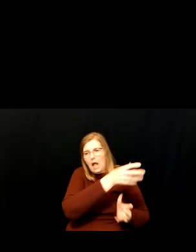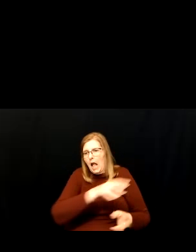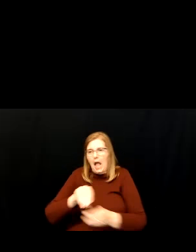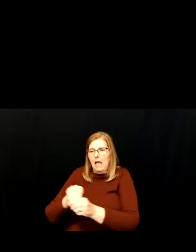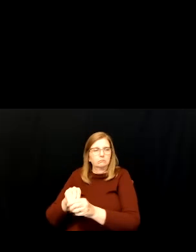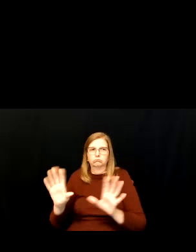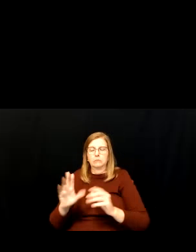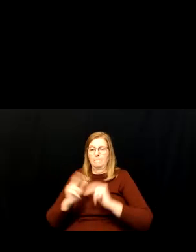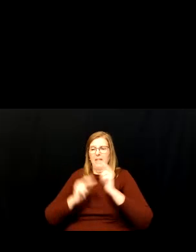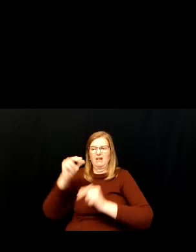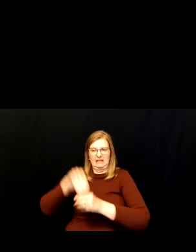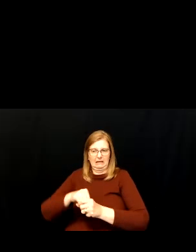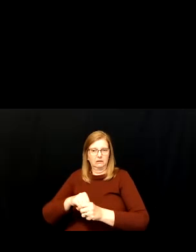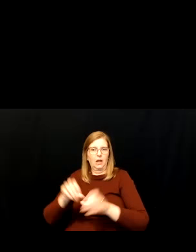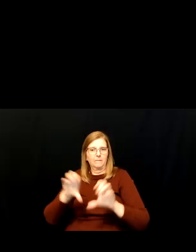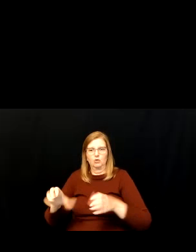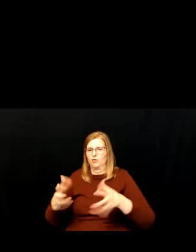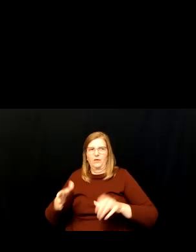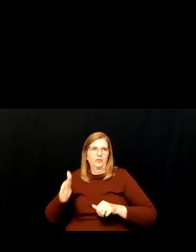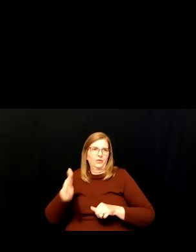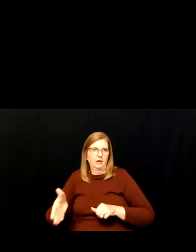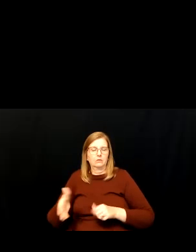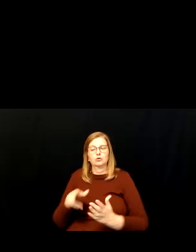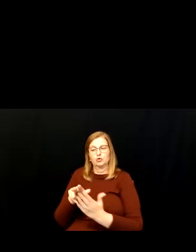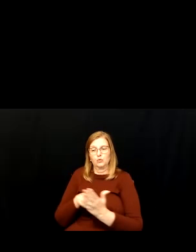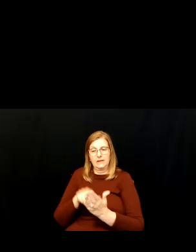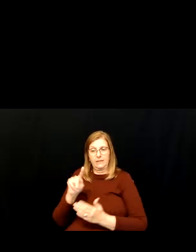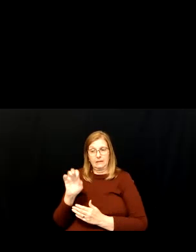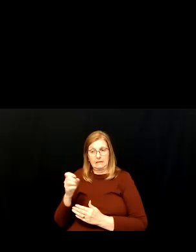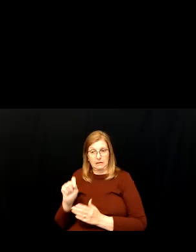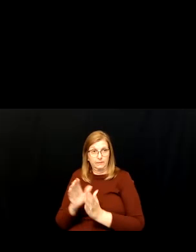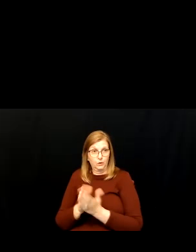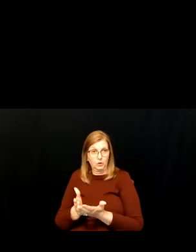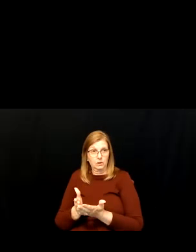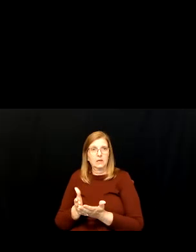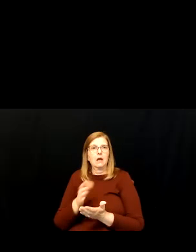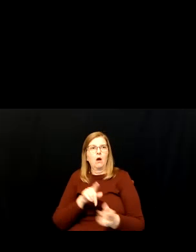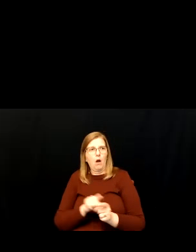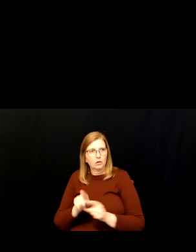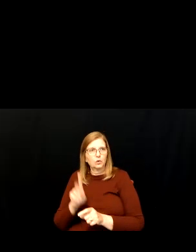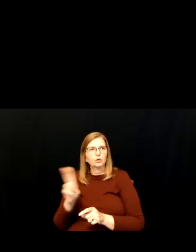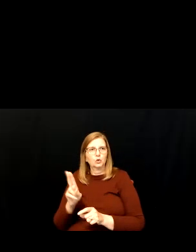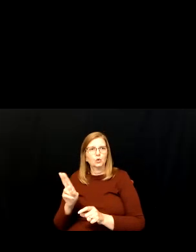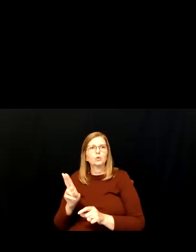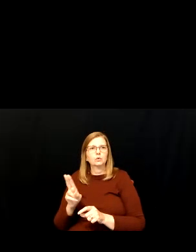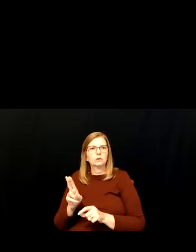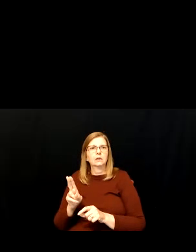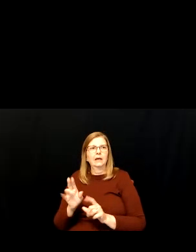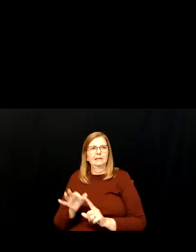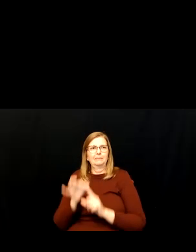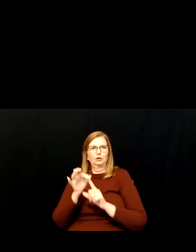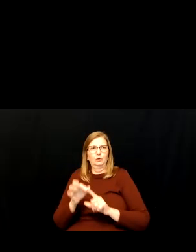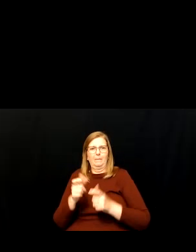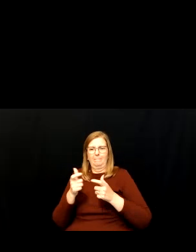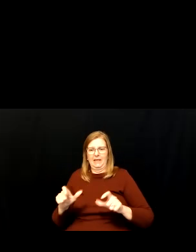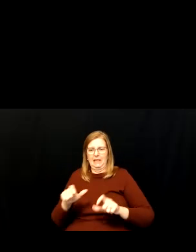Built-in features to read the text aloud, also used Big Keys keyboard. Those are special keyboards that